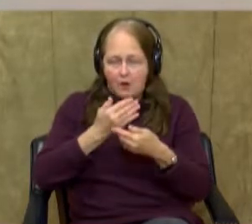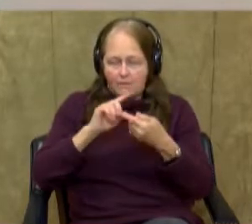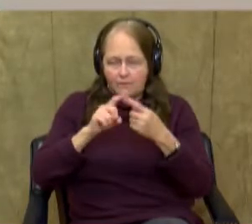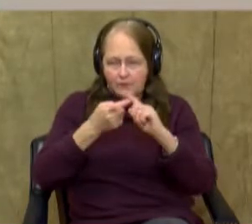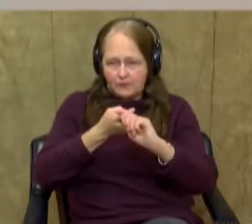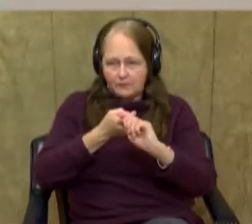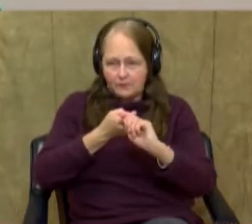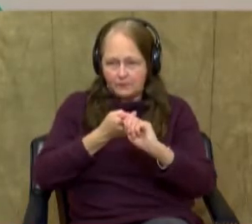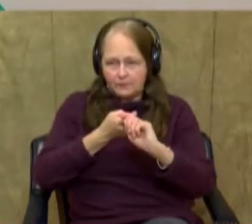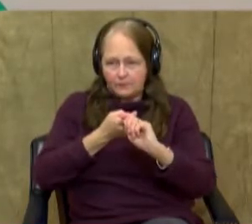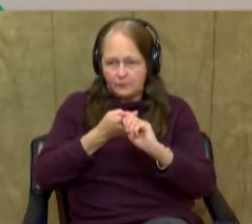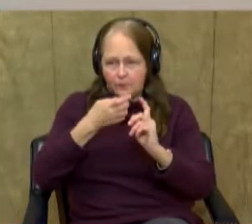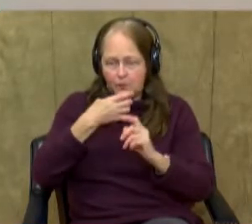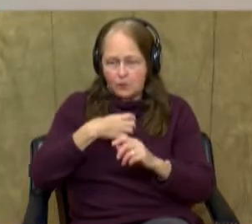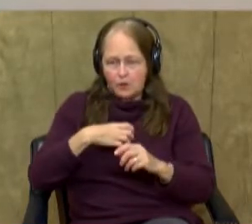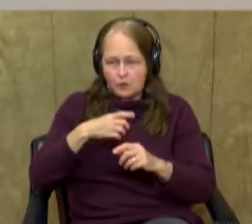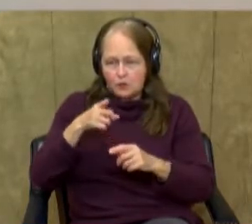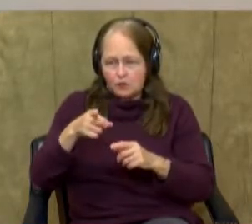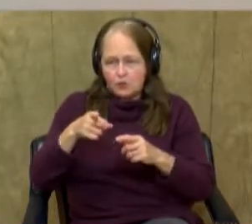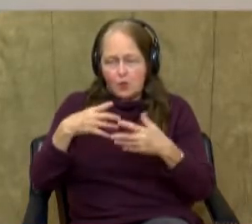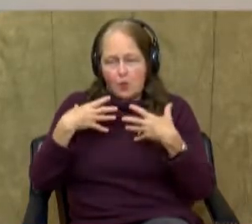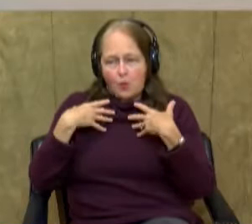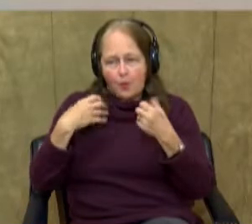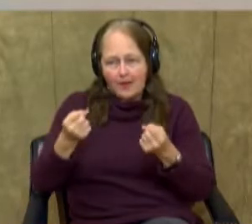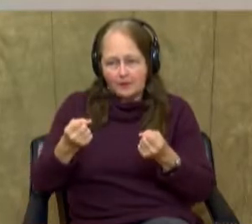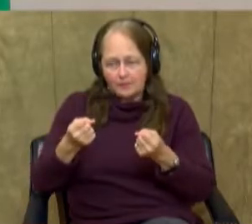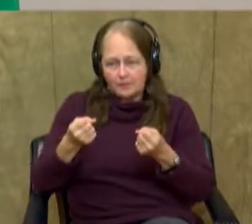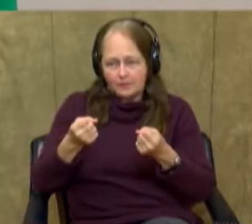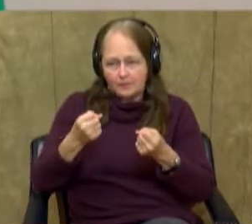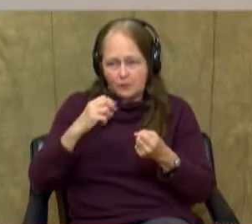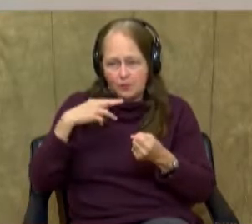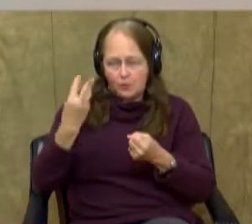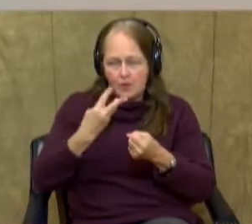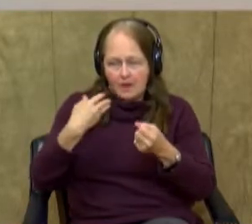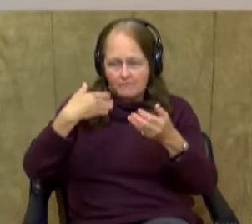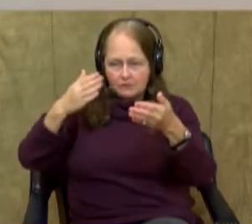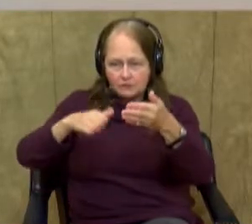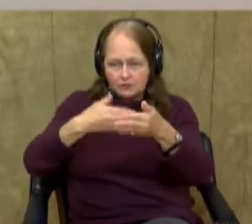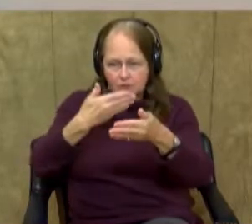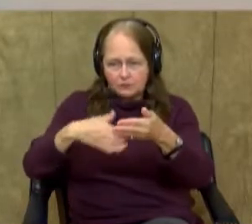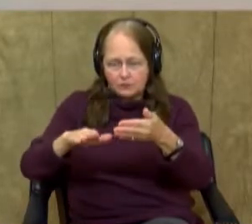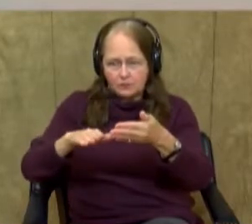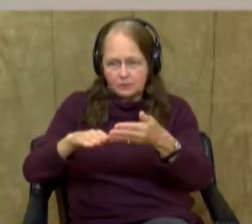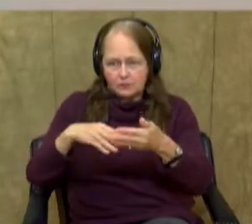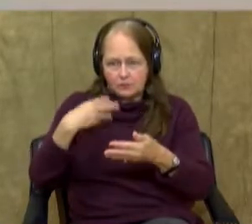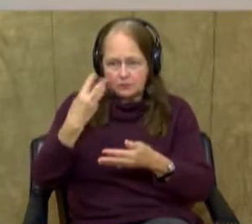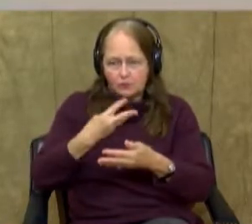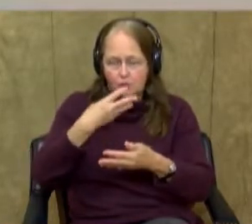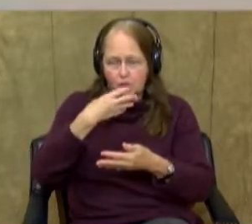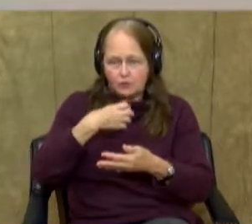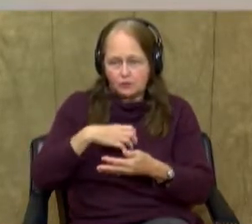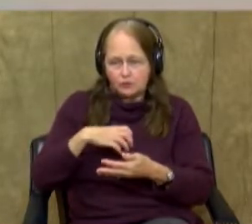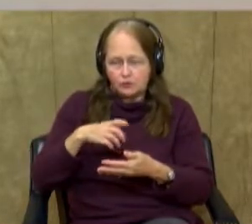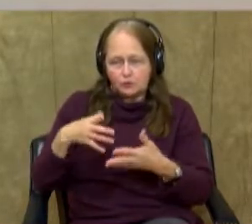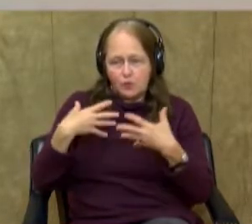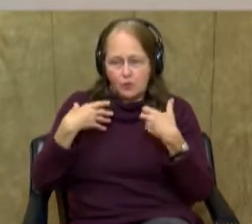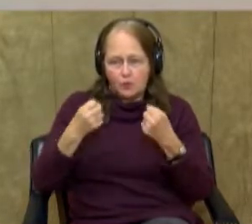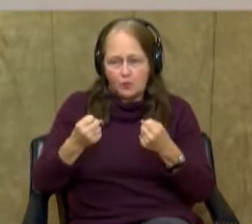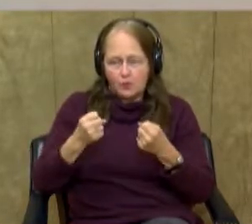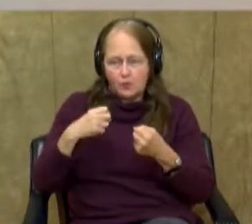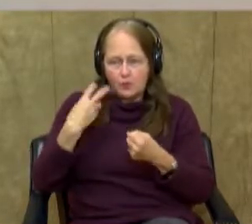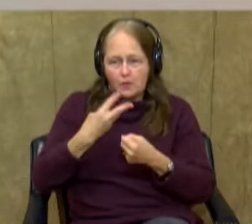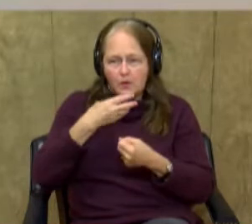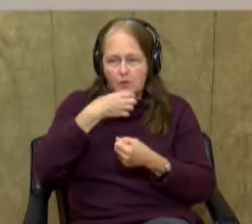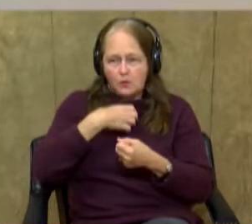we wish you well. And we also have a song that we sing. We wish you well,